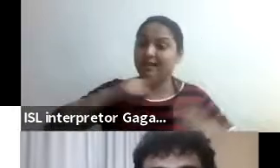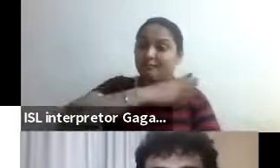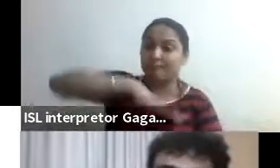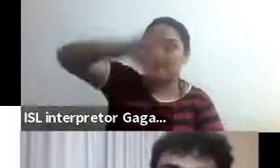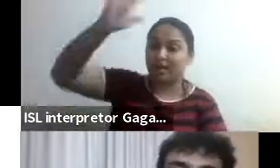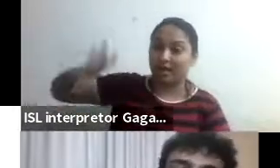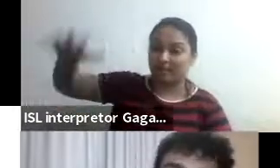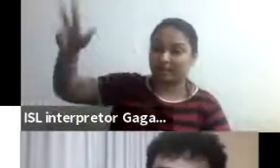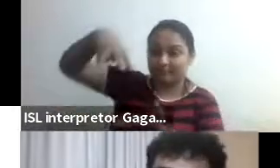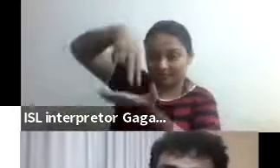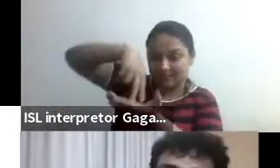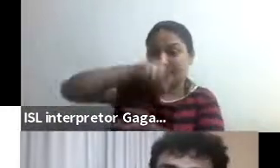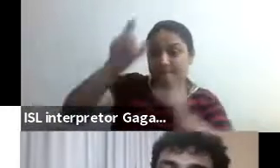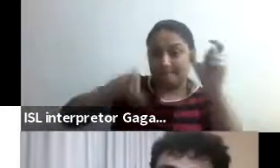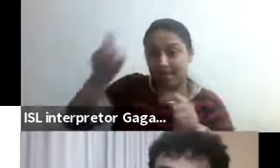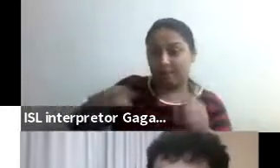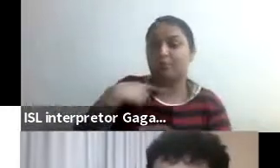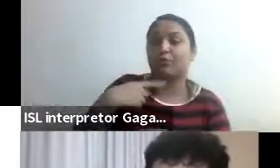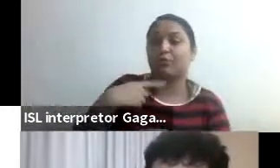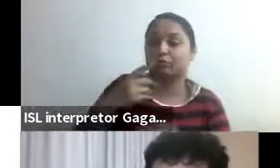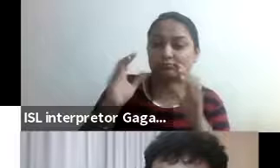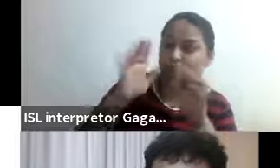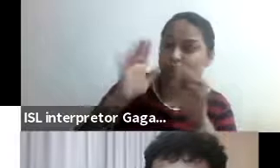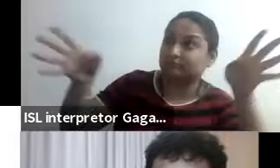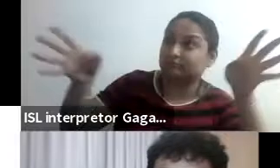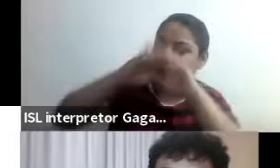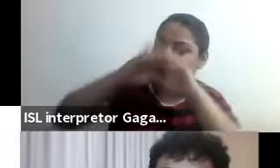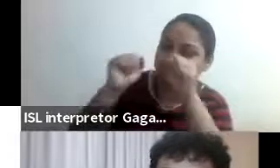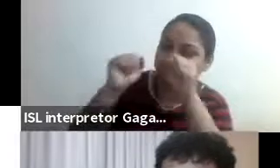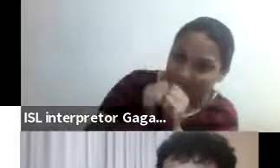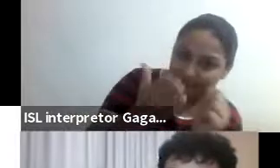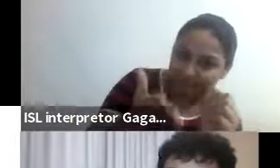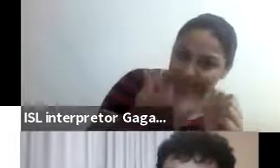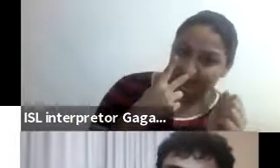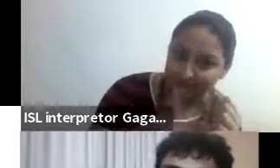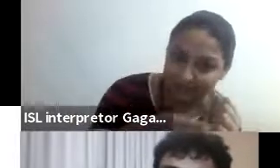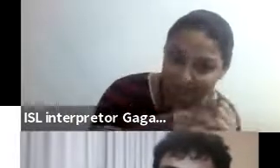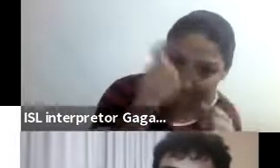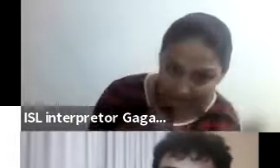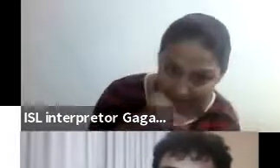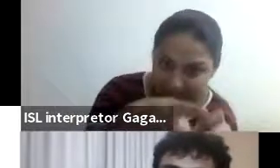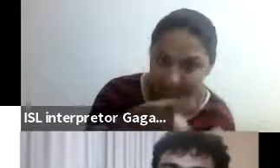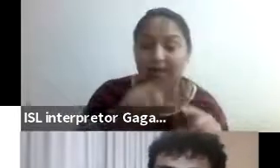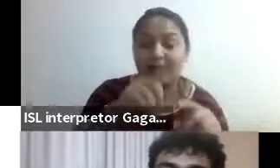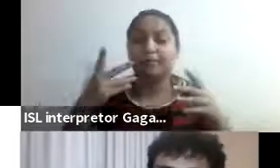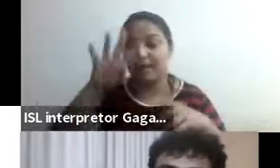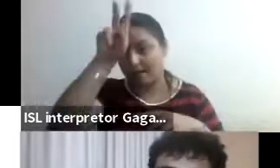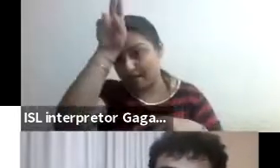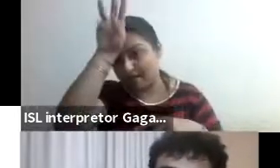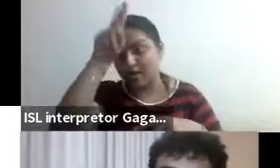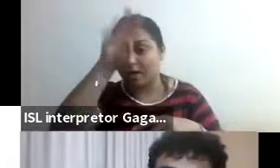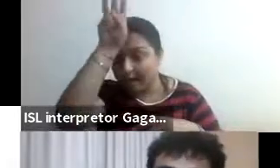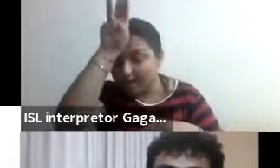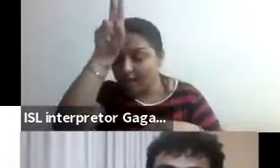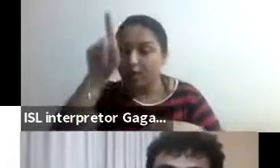there are people who are also sort of hiding in the hills. You'll find that usually it's the peacocks and the flora who are very